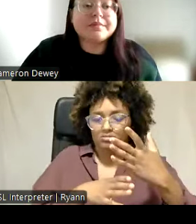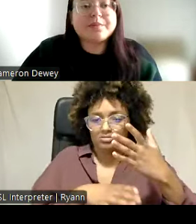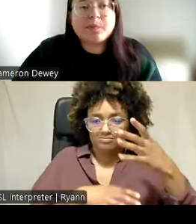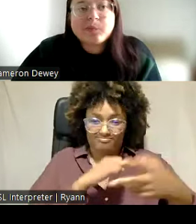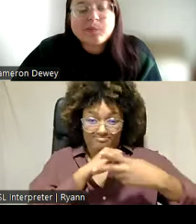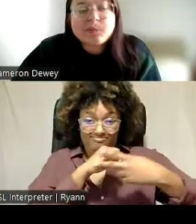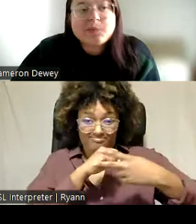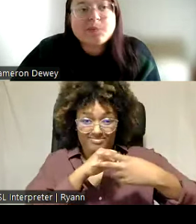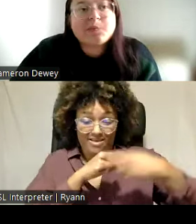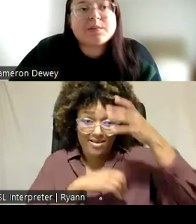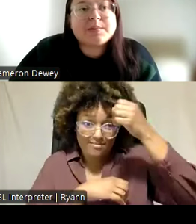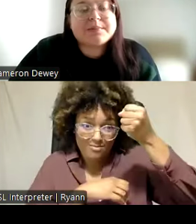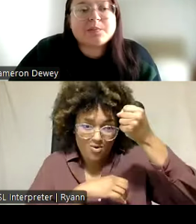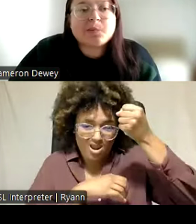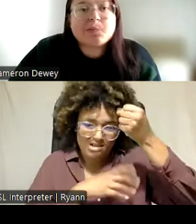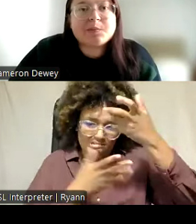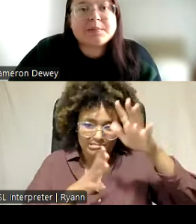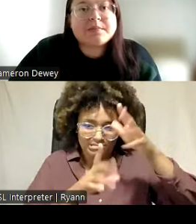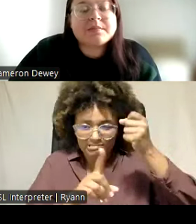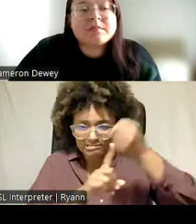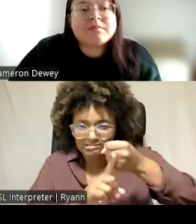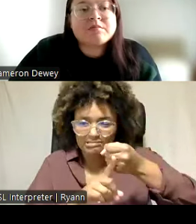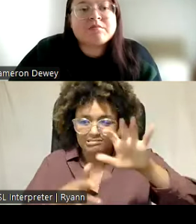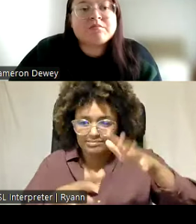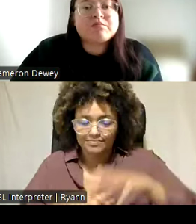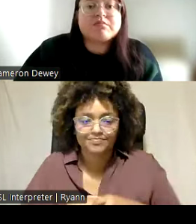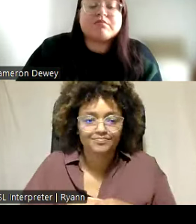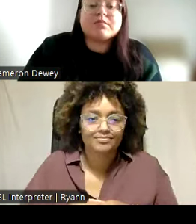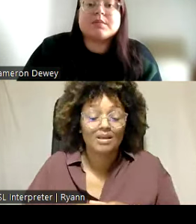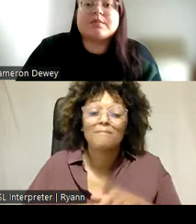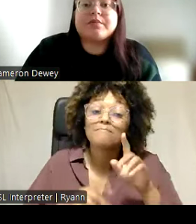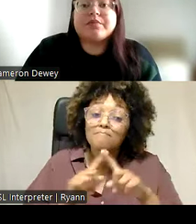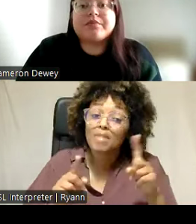to stress that it doesn't stop the process altogether.